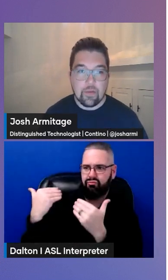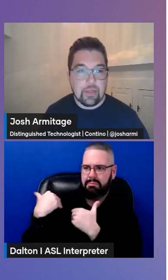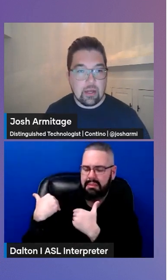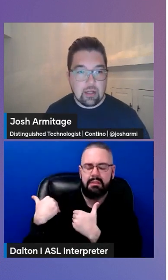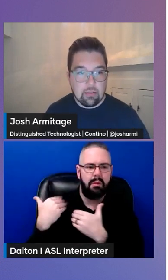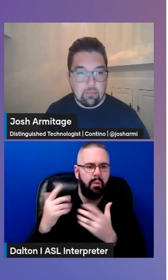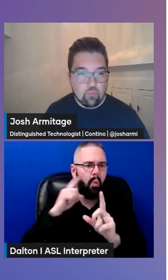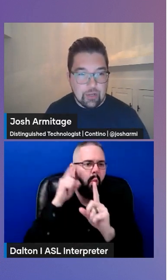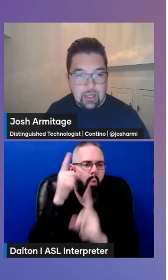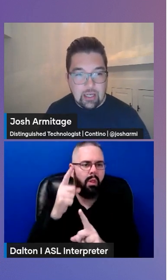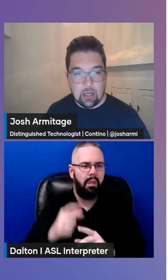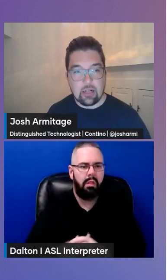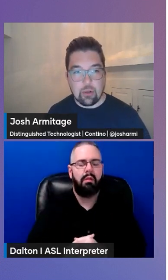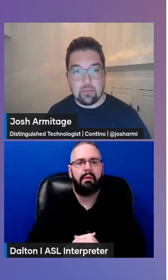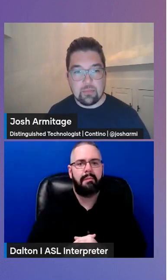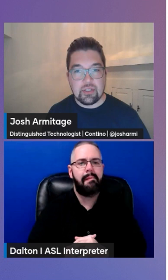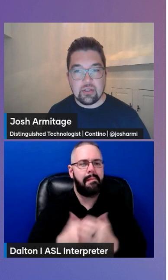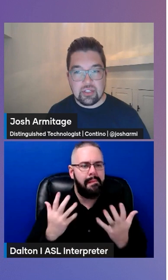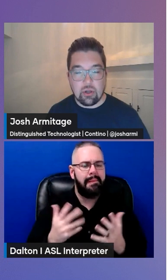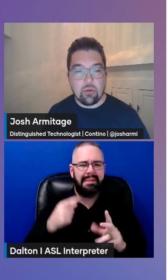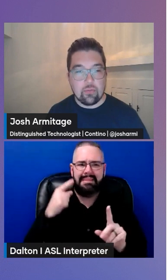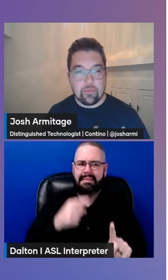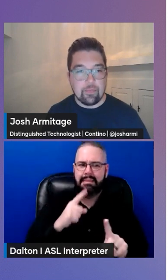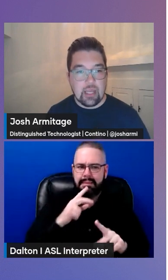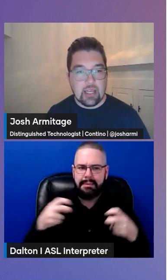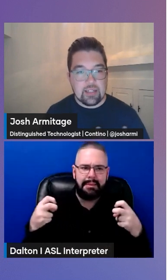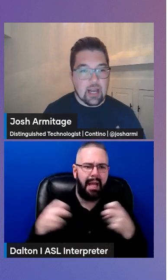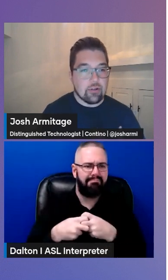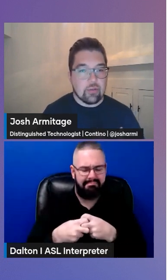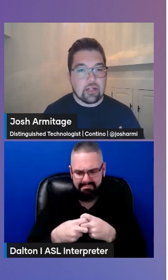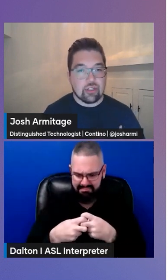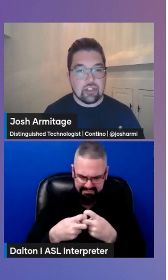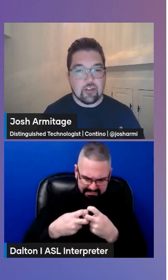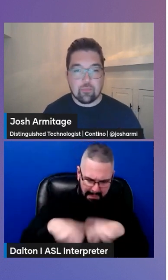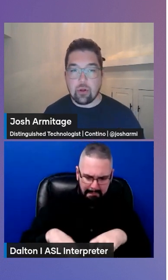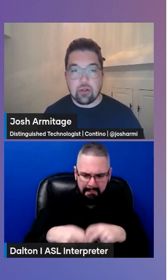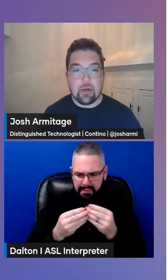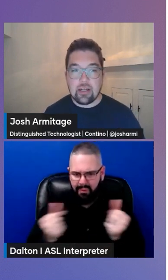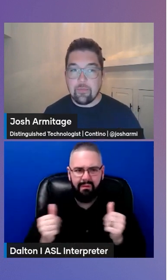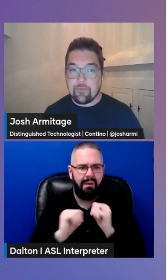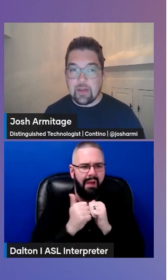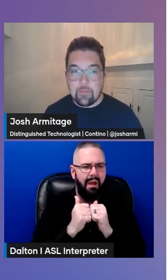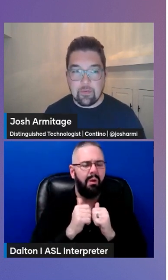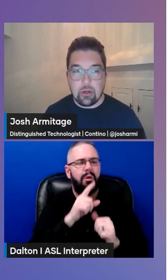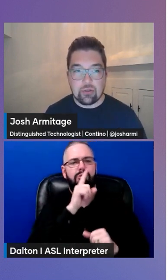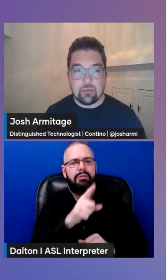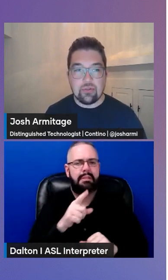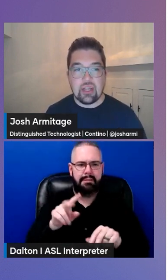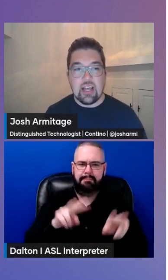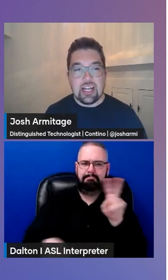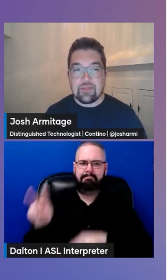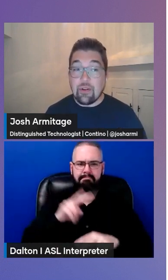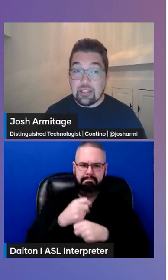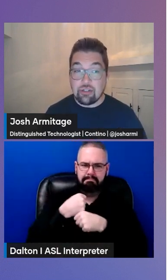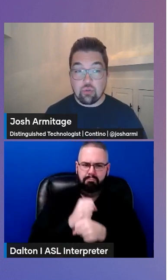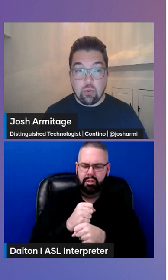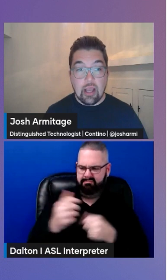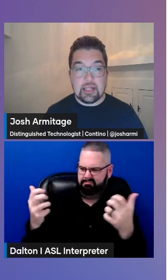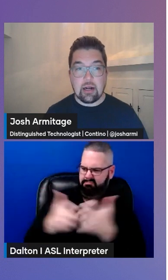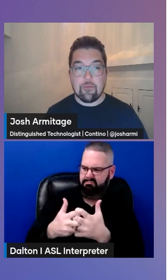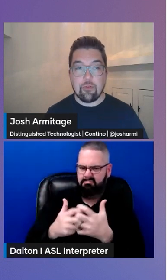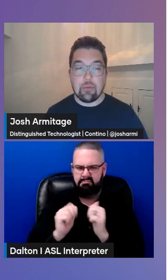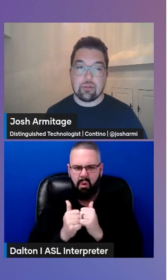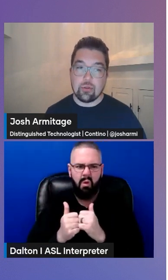One of the really hard problems to solve is how do you actually achieve product market fit for modules? It's very easy to